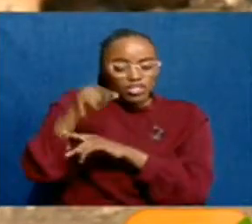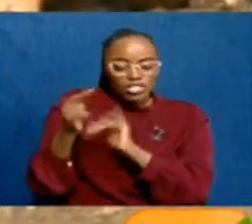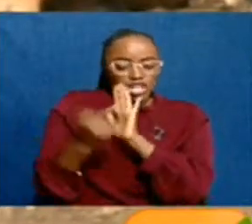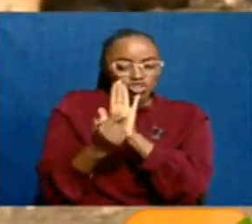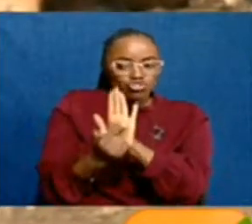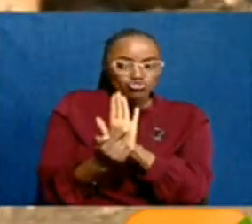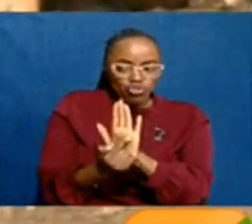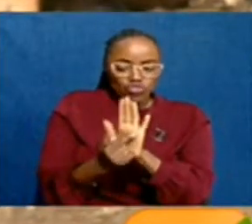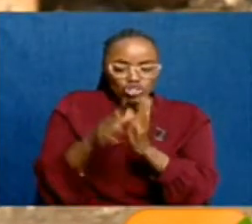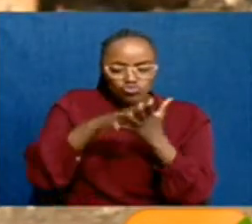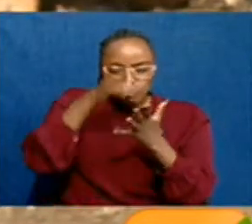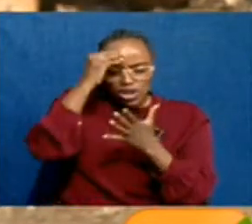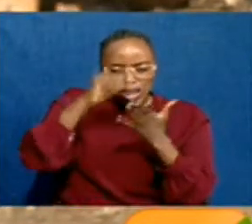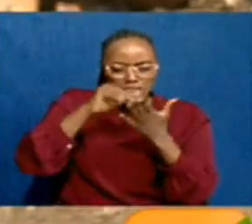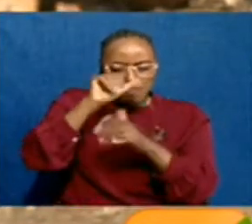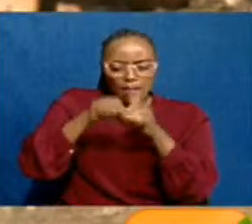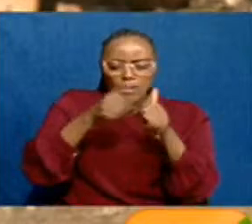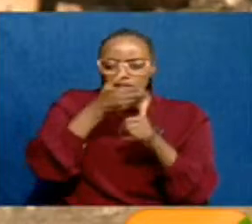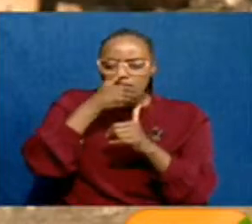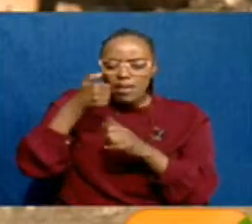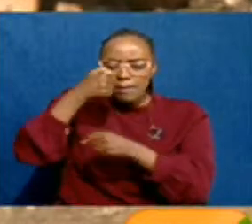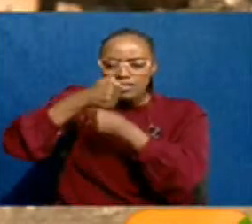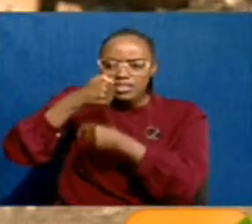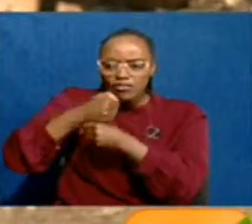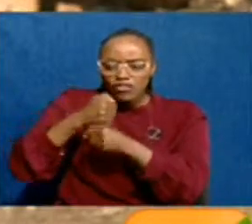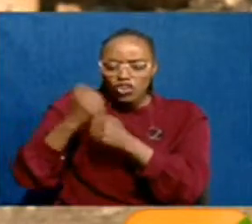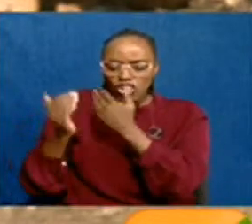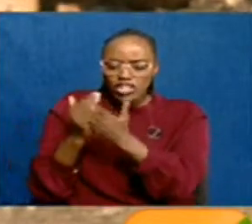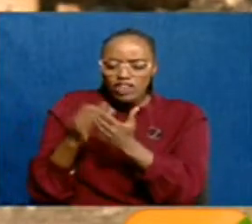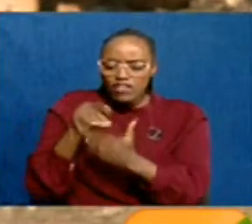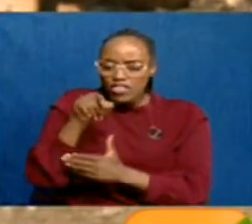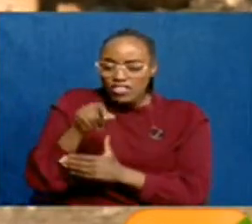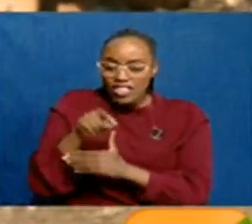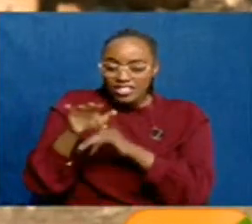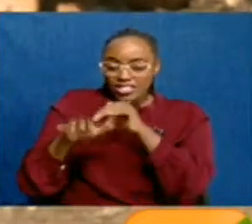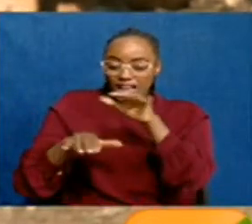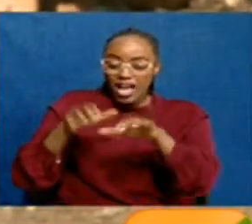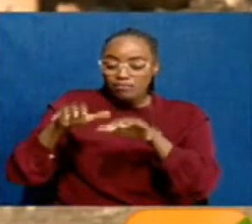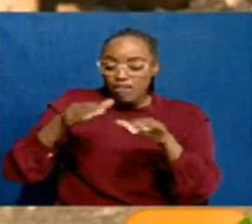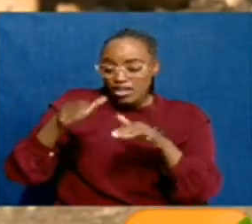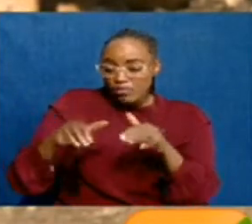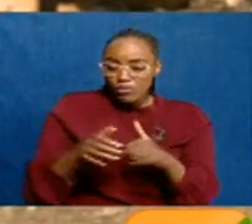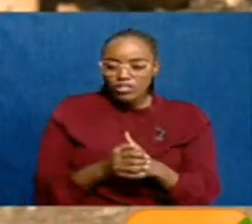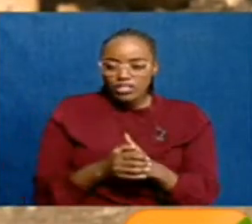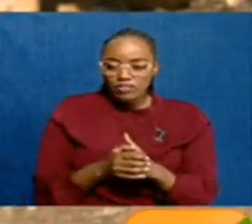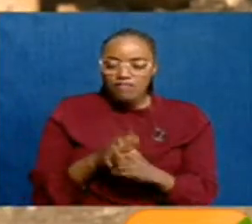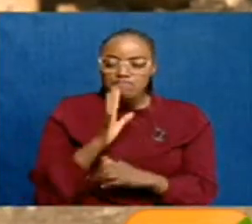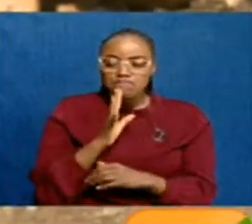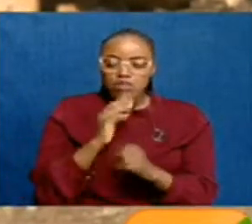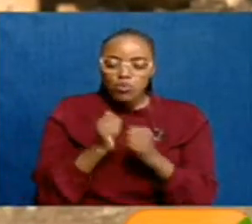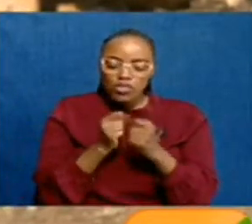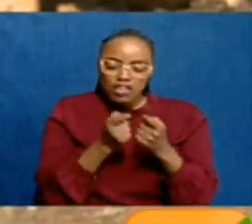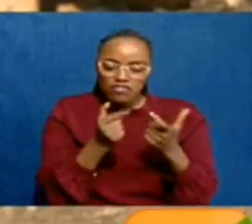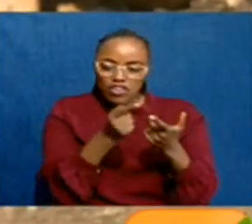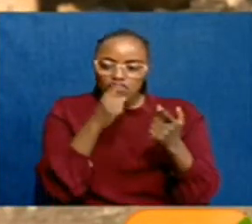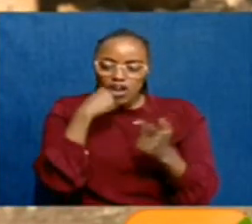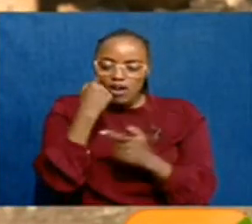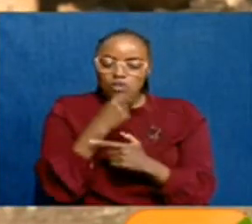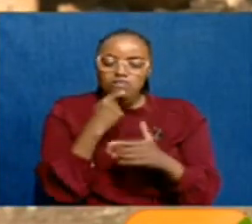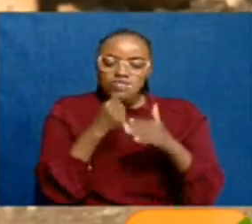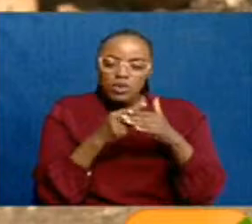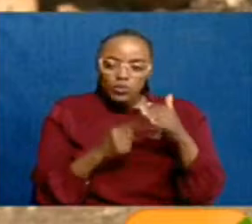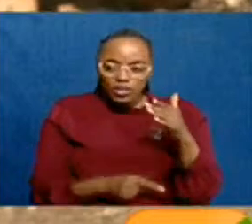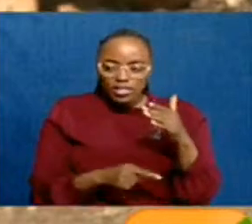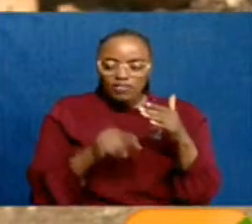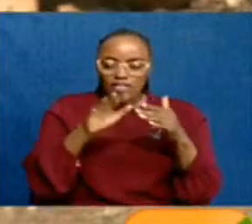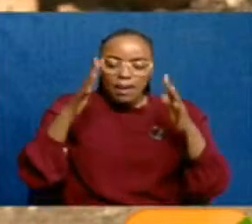to learn more about best practices for rearing the Sahiwal cattle breed. I spoke to a few of them who noted that